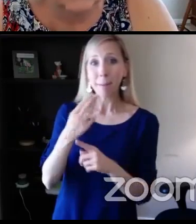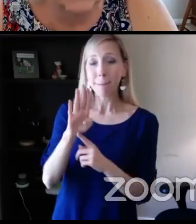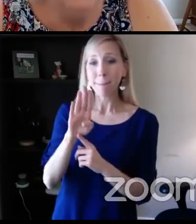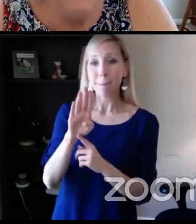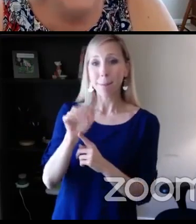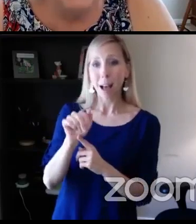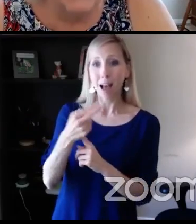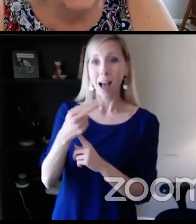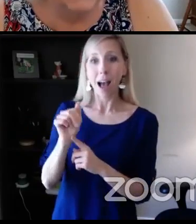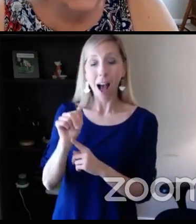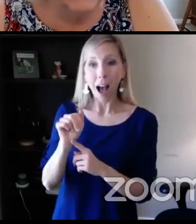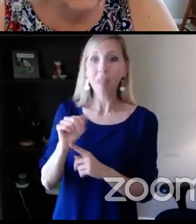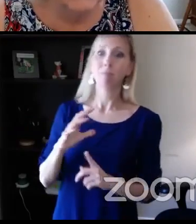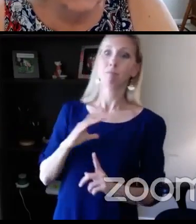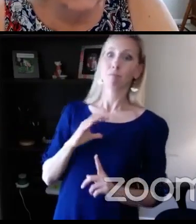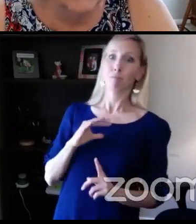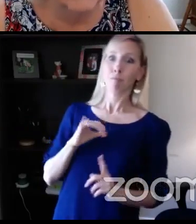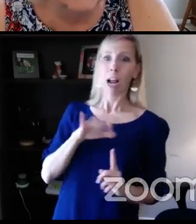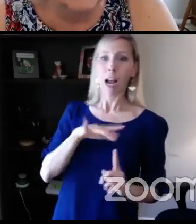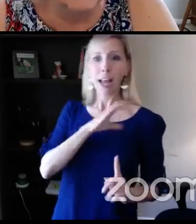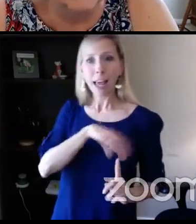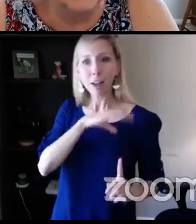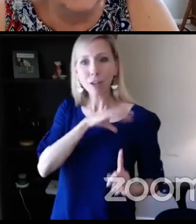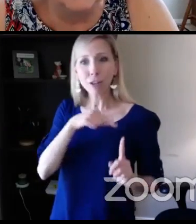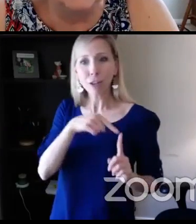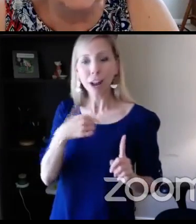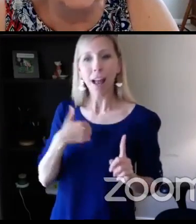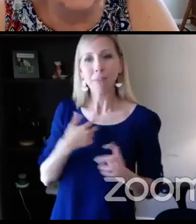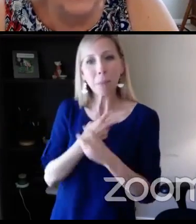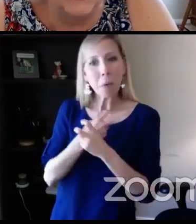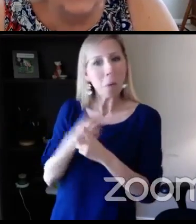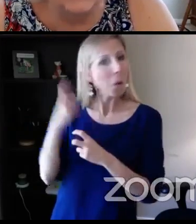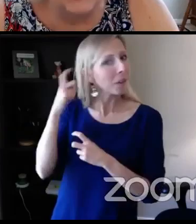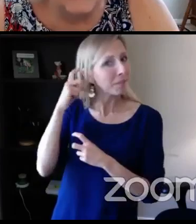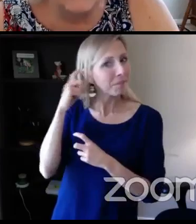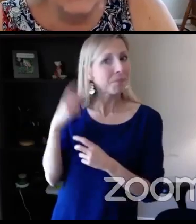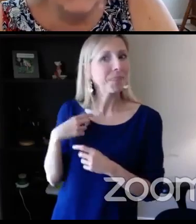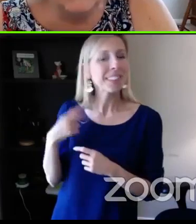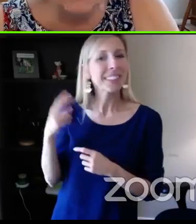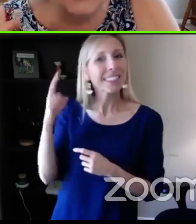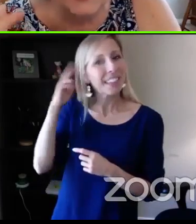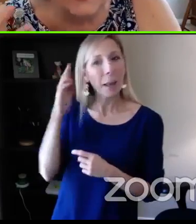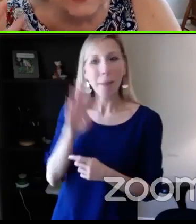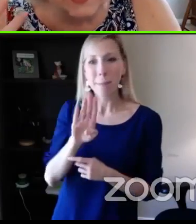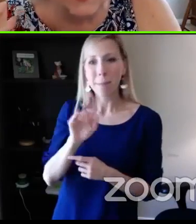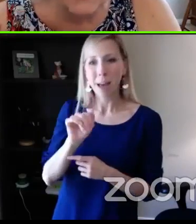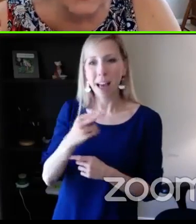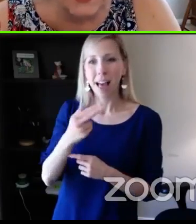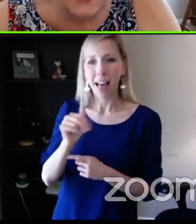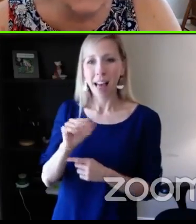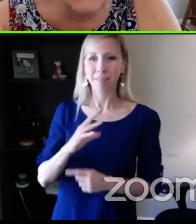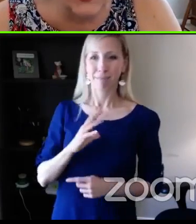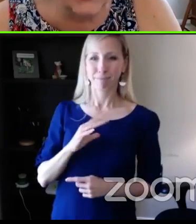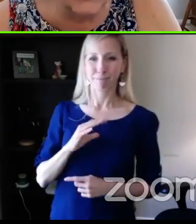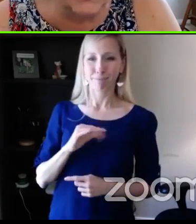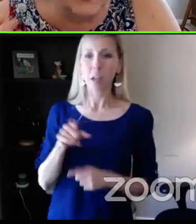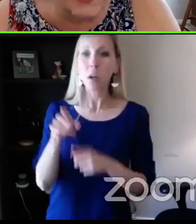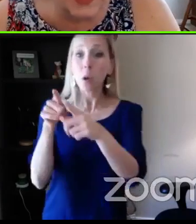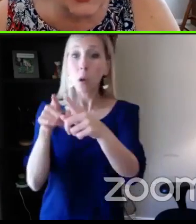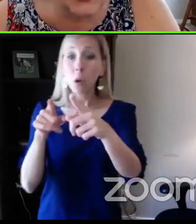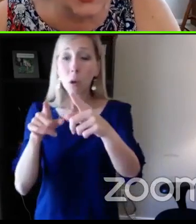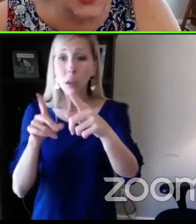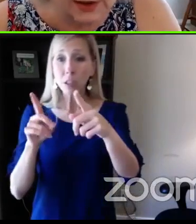a book with a character who has a bone anchored hearing device. And we really want to do the kids books